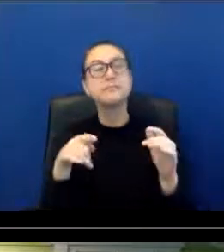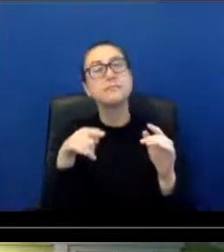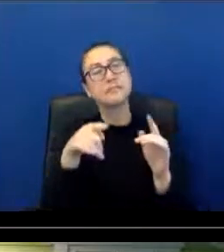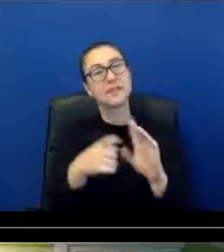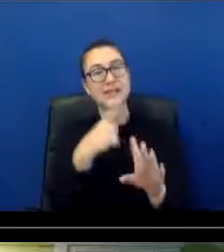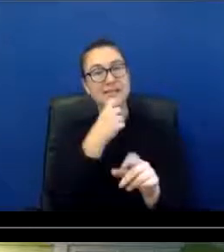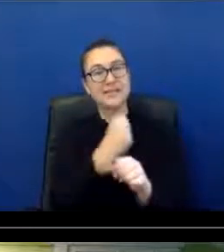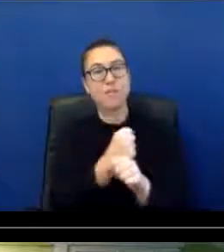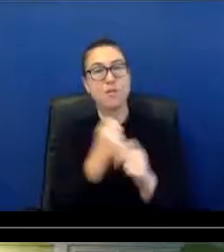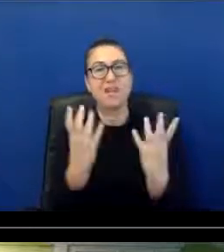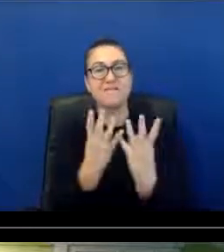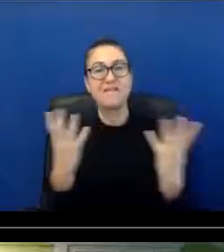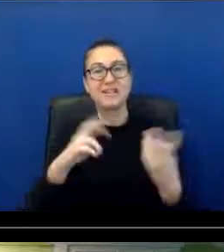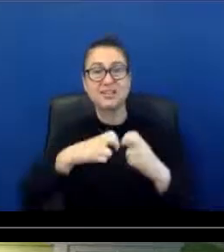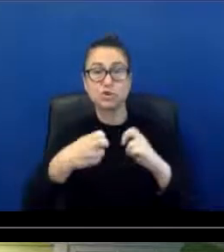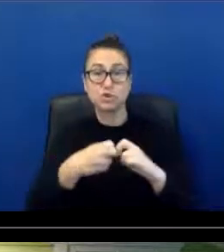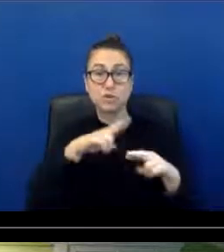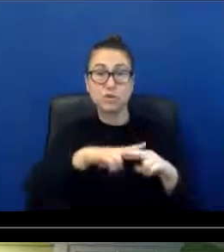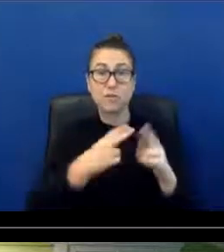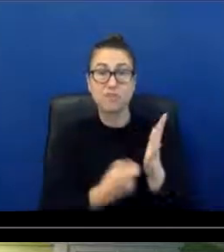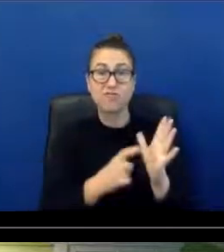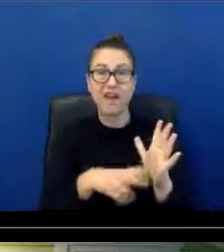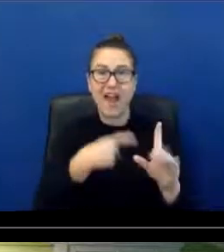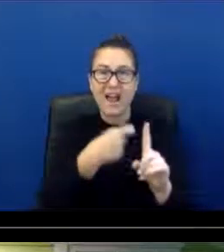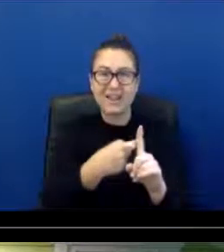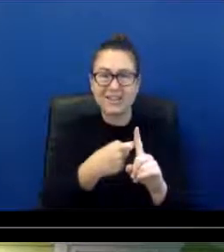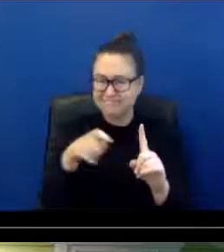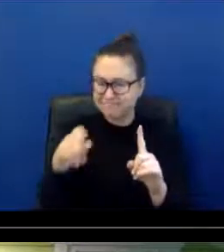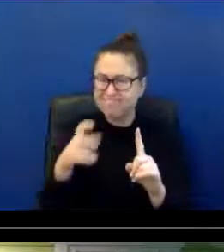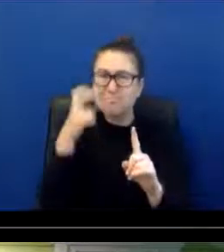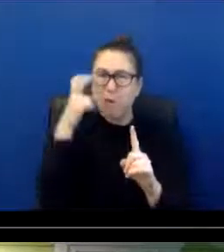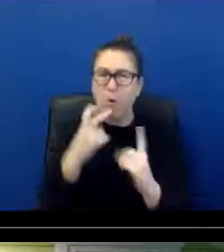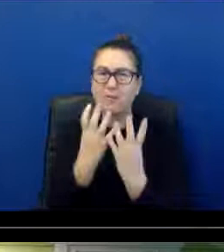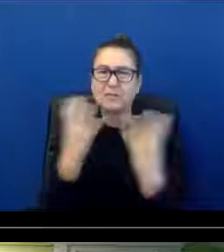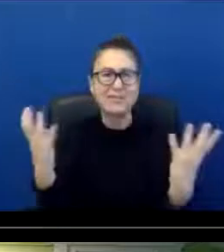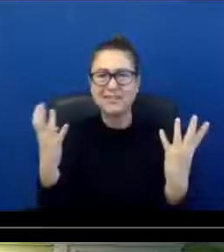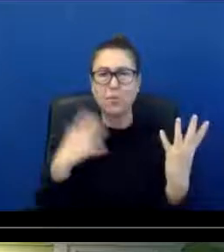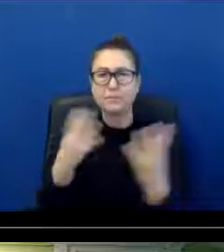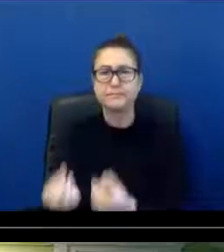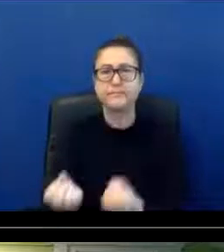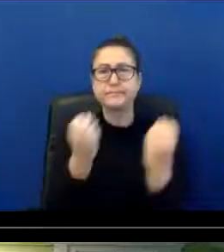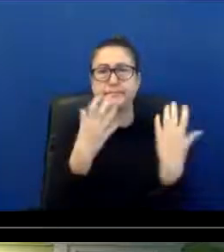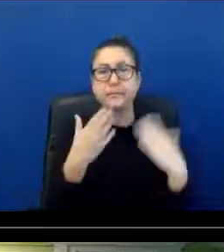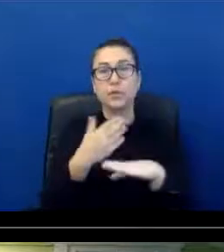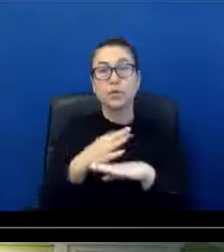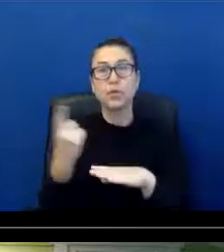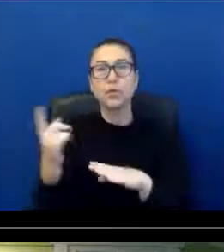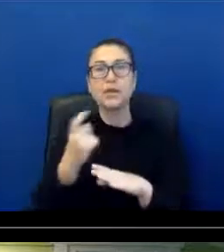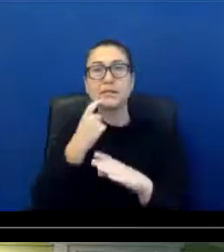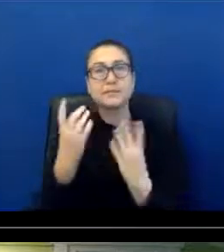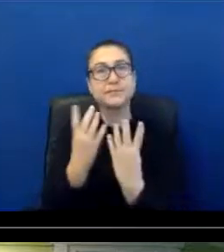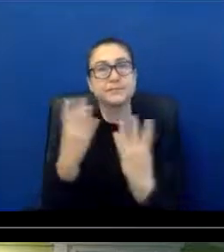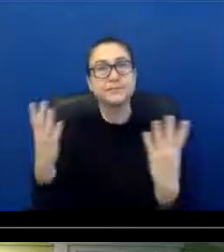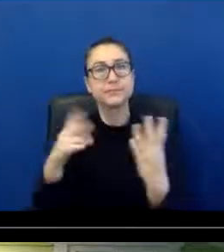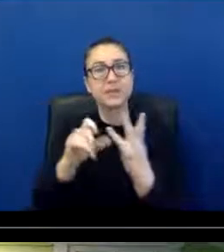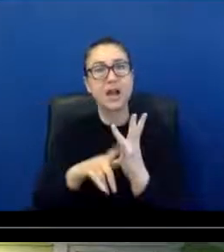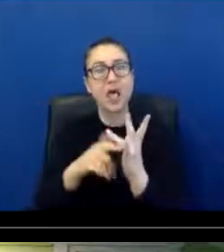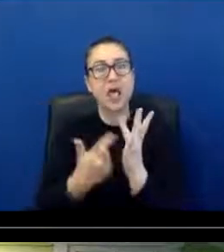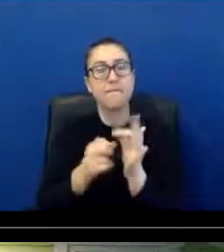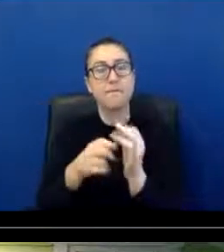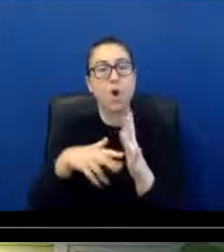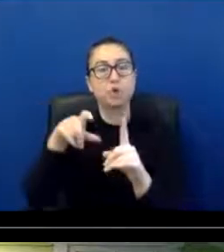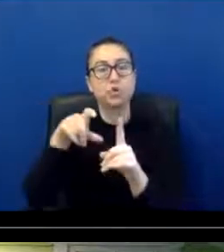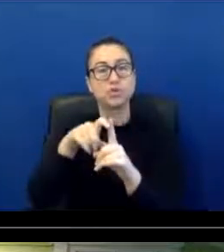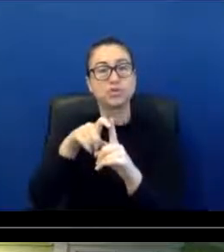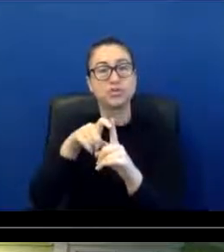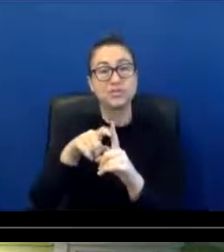issue. Frank wants to replace an old paling fence with a new ColourBond one. He spoke to his neighbour Lynn,